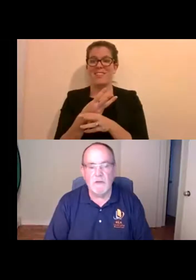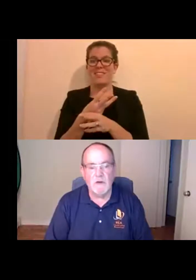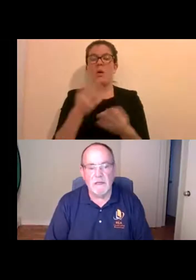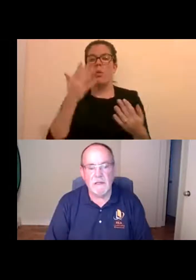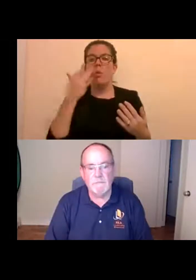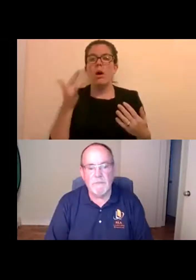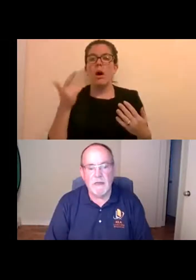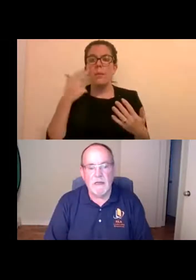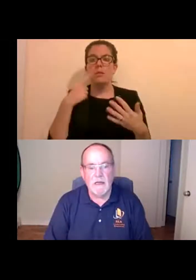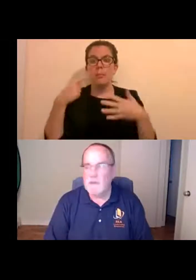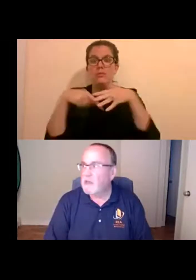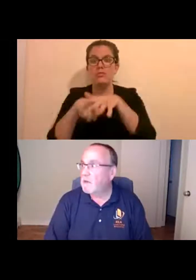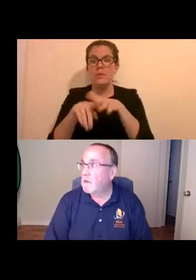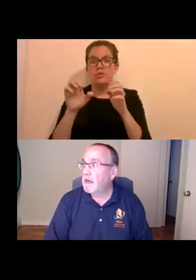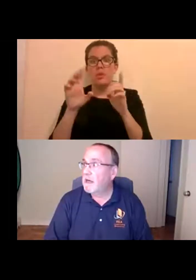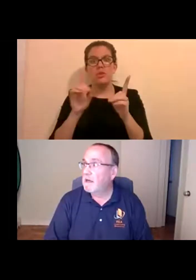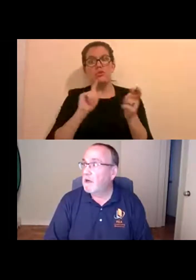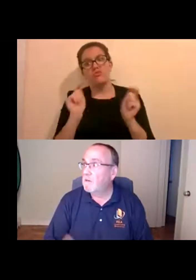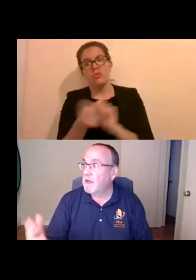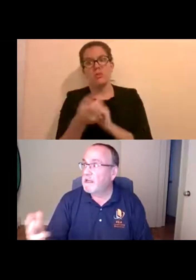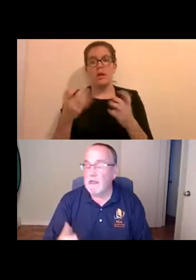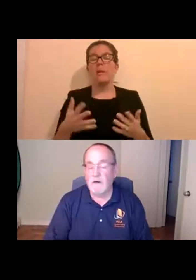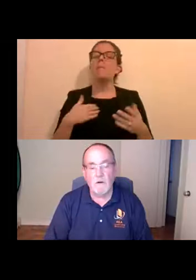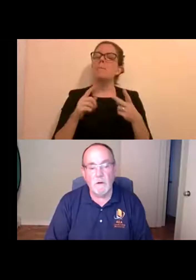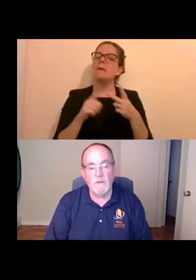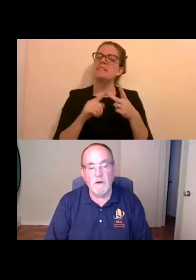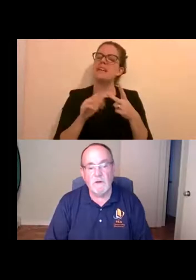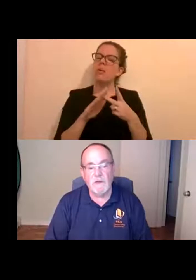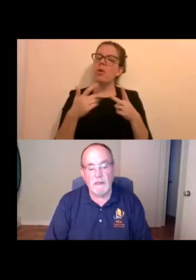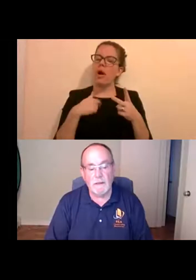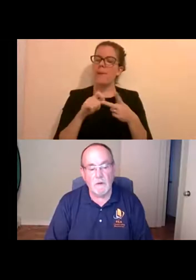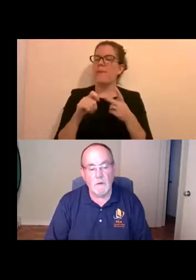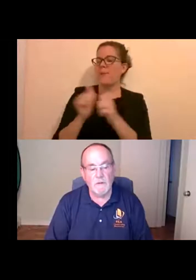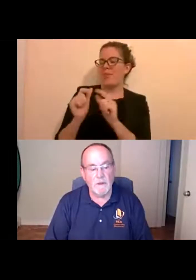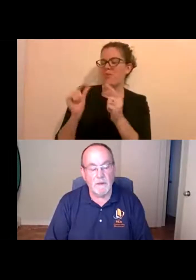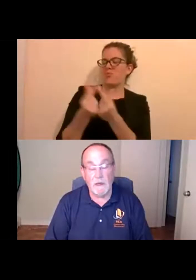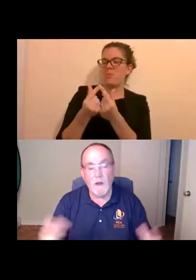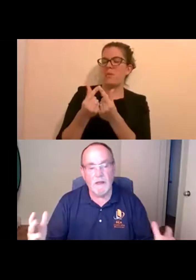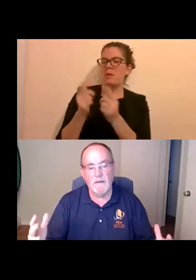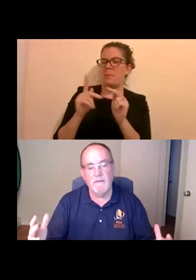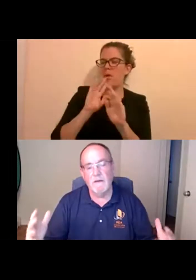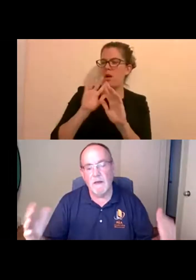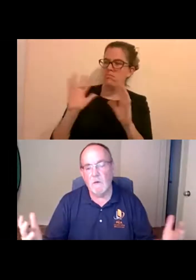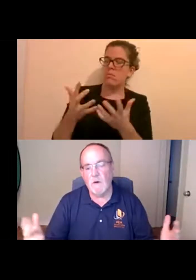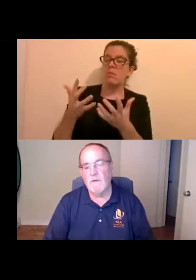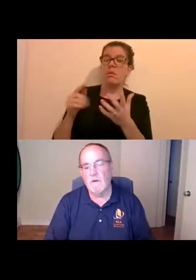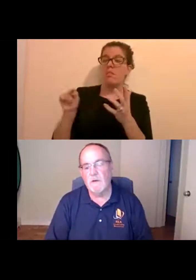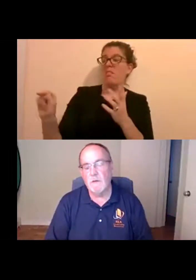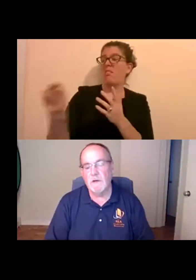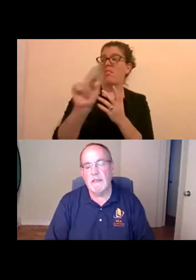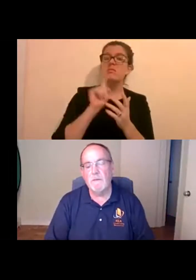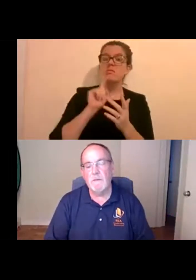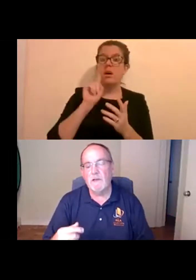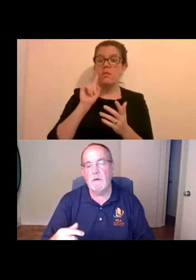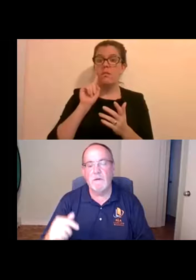mainstream education. Second book, I brought together a group of folks who were, they were all deaf, 12 folks who